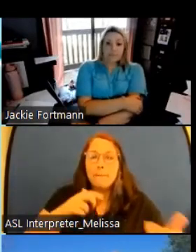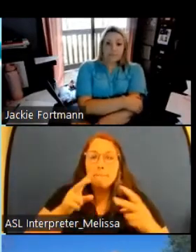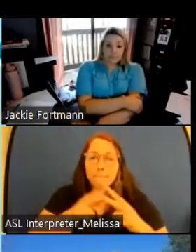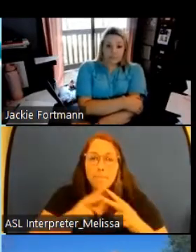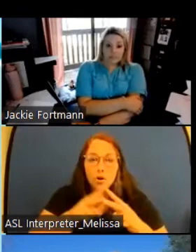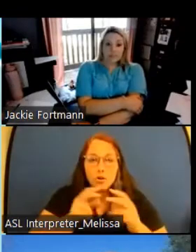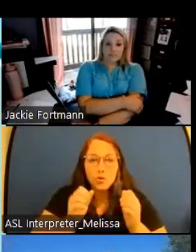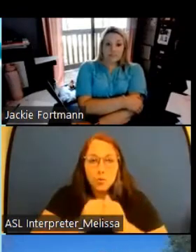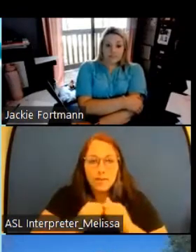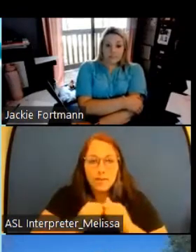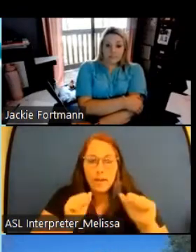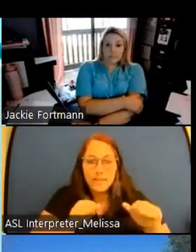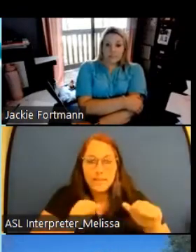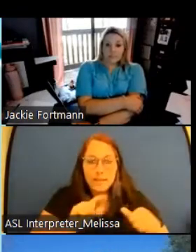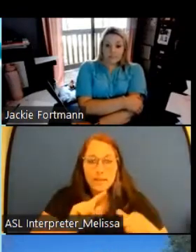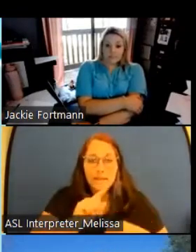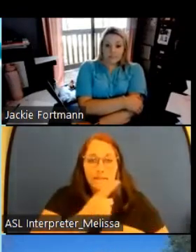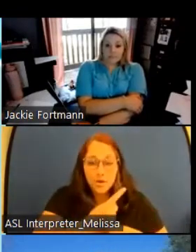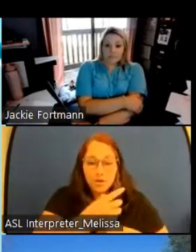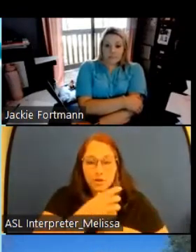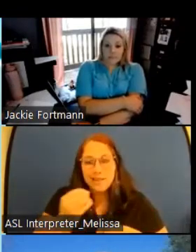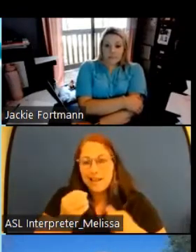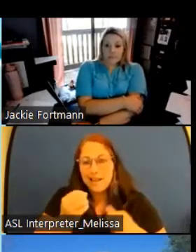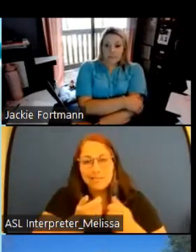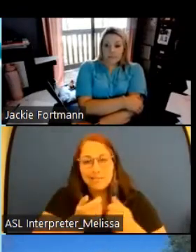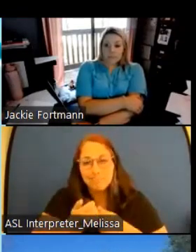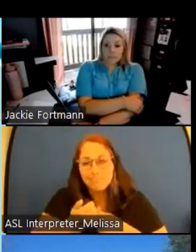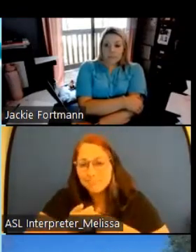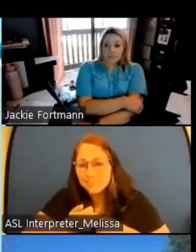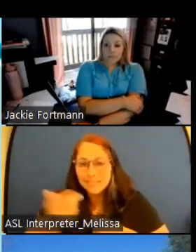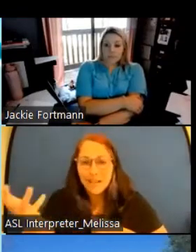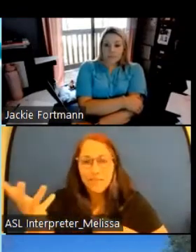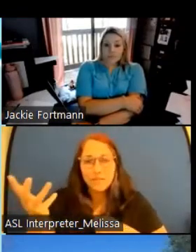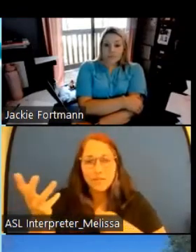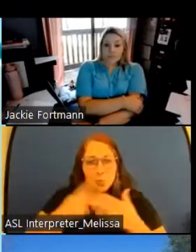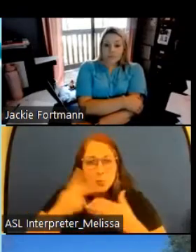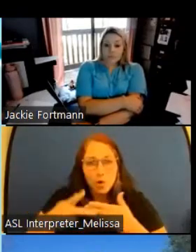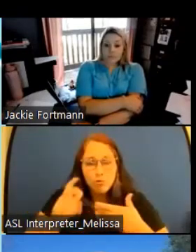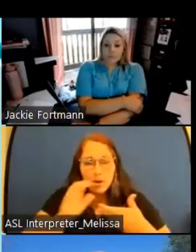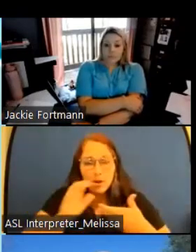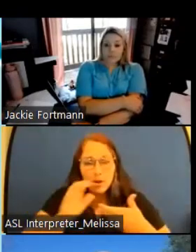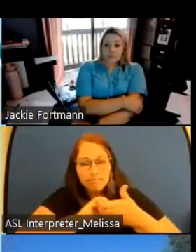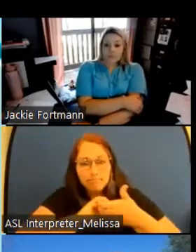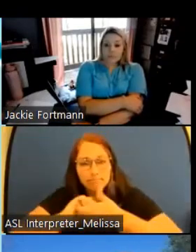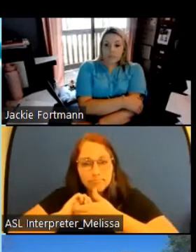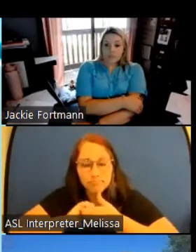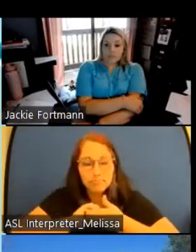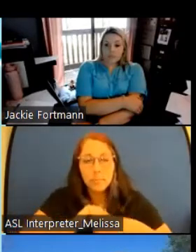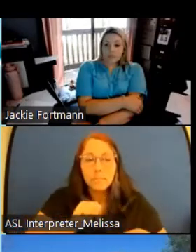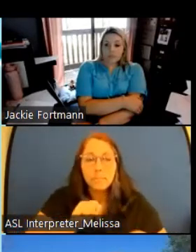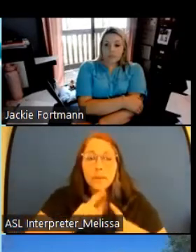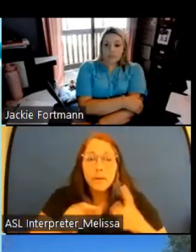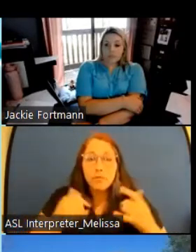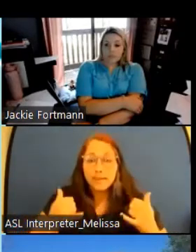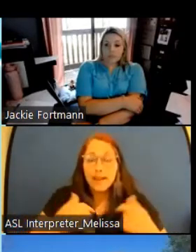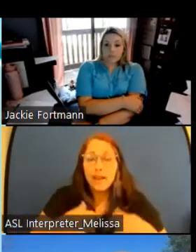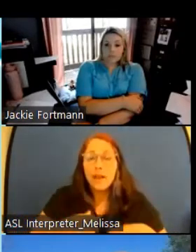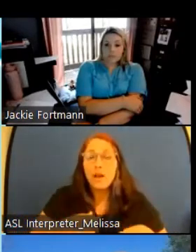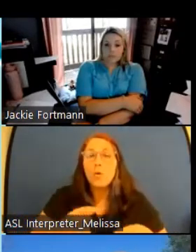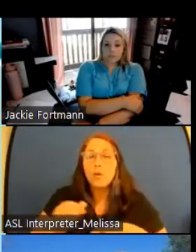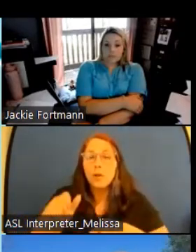First on with several programs, but right now we're working with them through our COC. So our